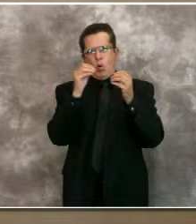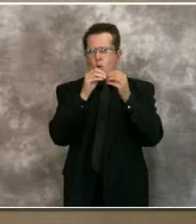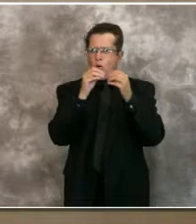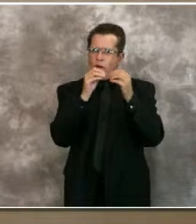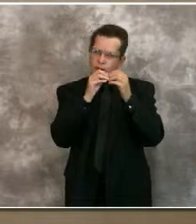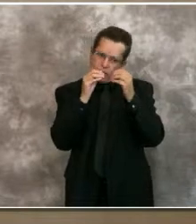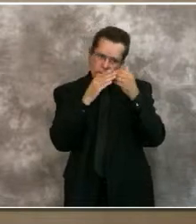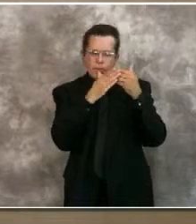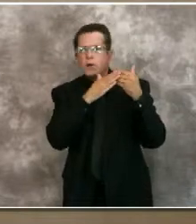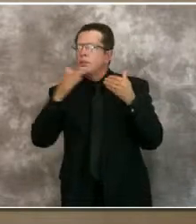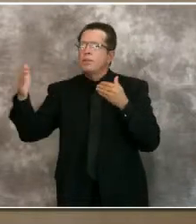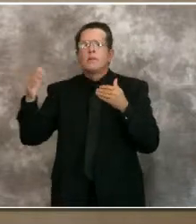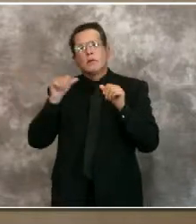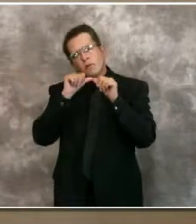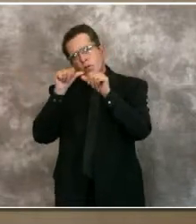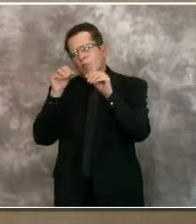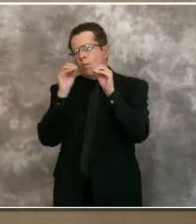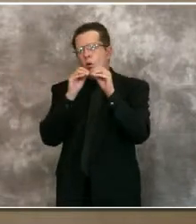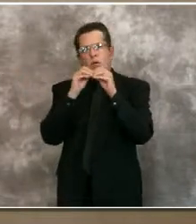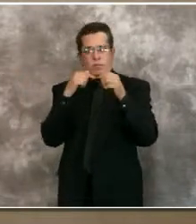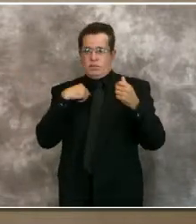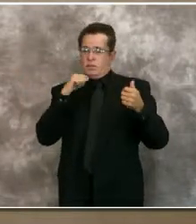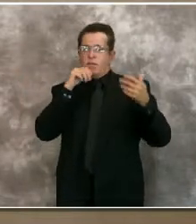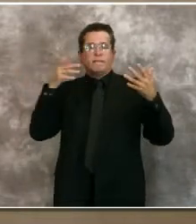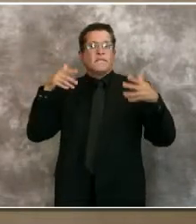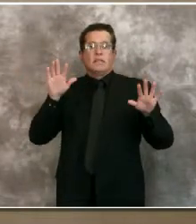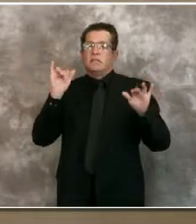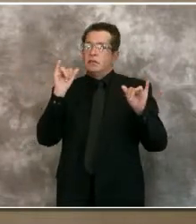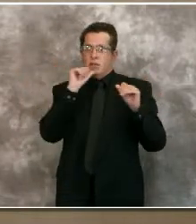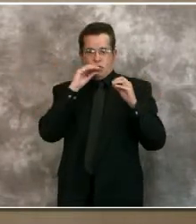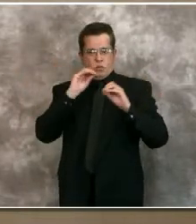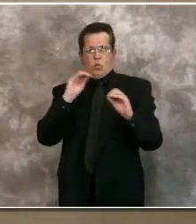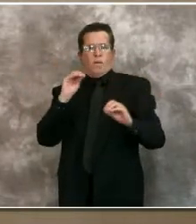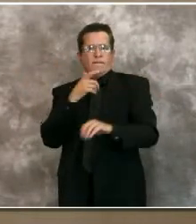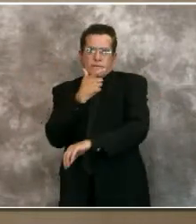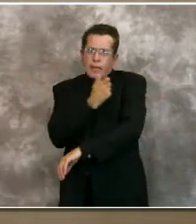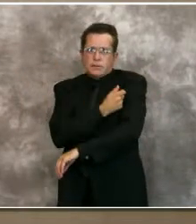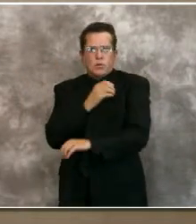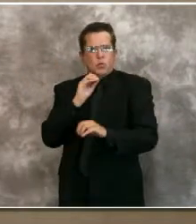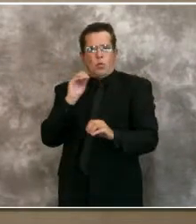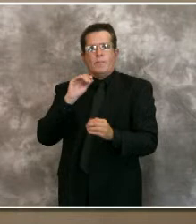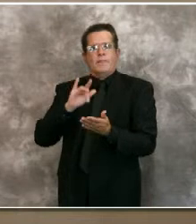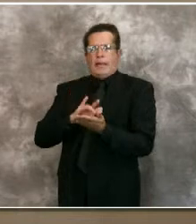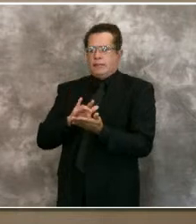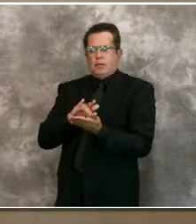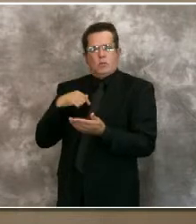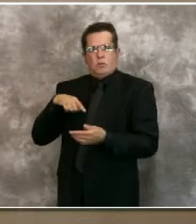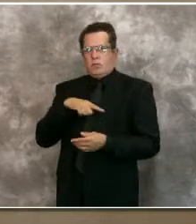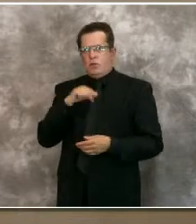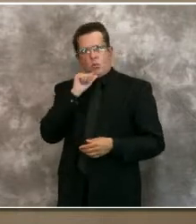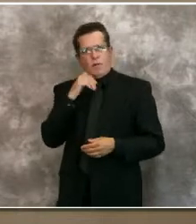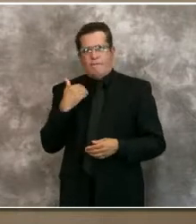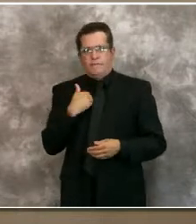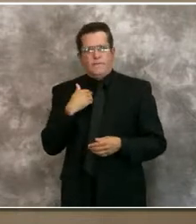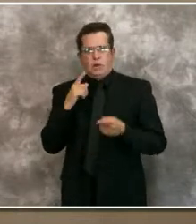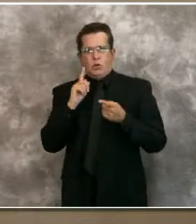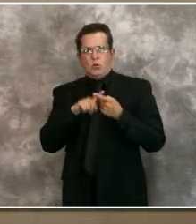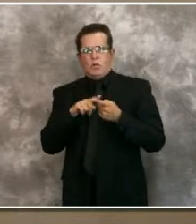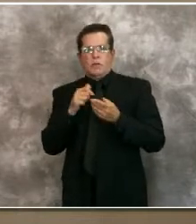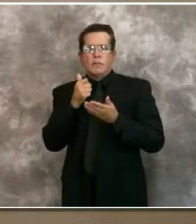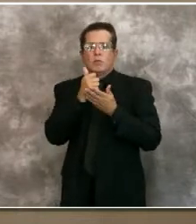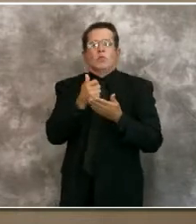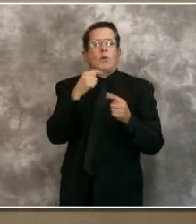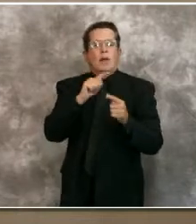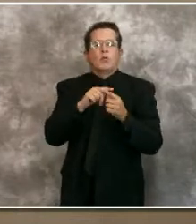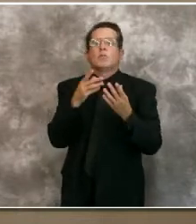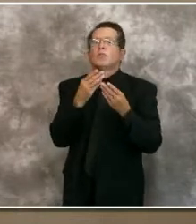up those efforts because we do not yet have a vaccine which would help us to achieve herd